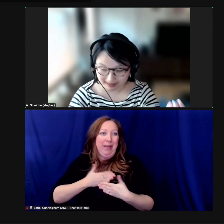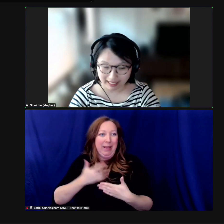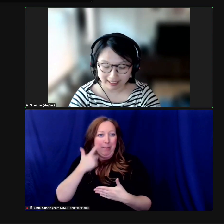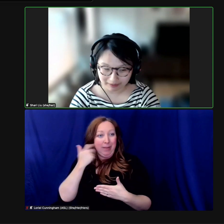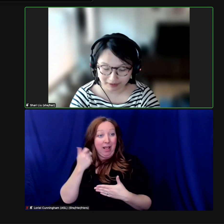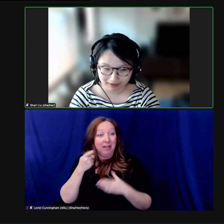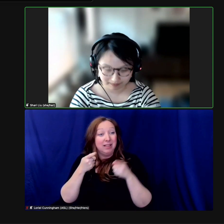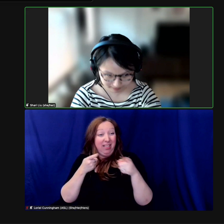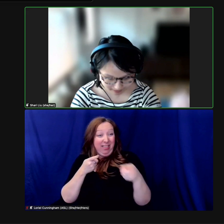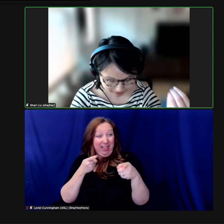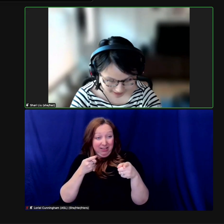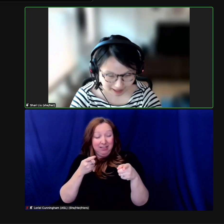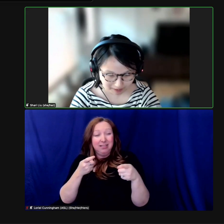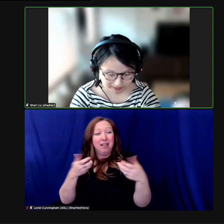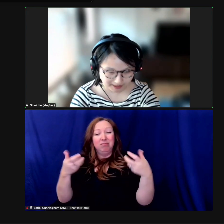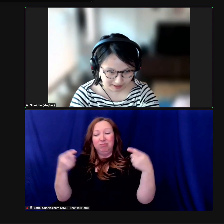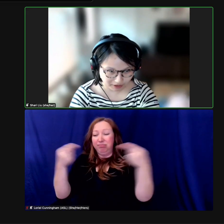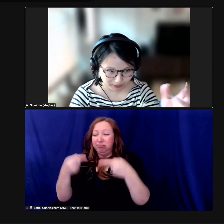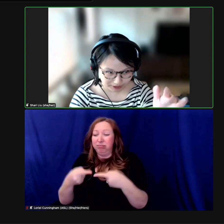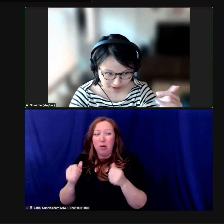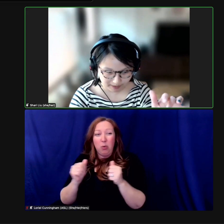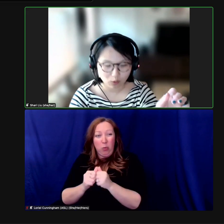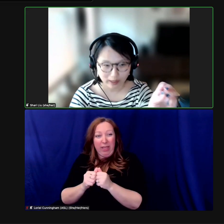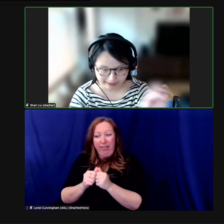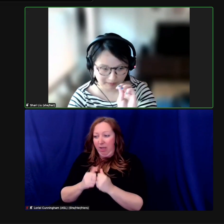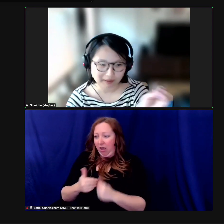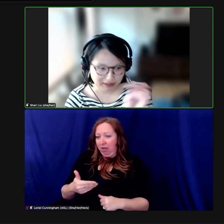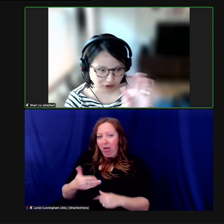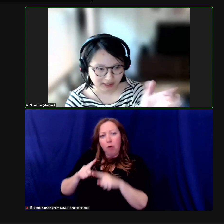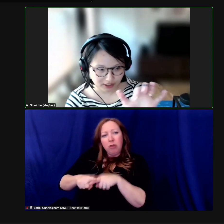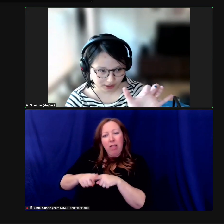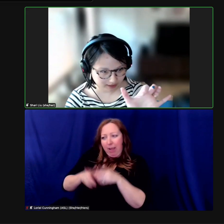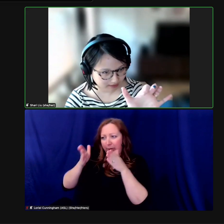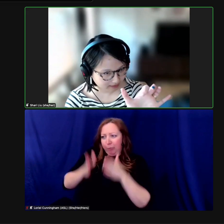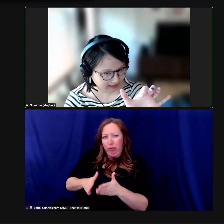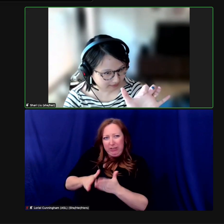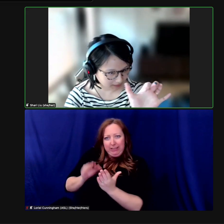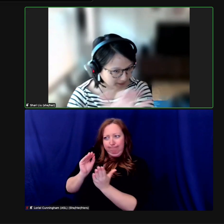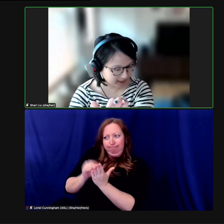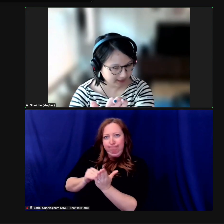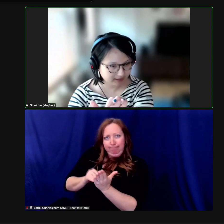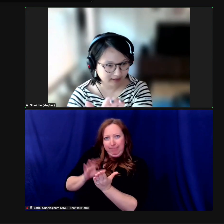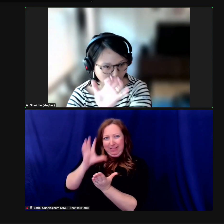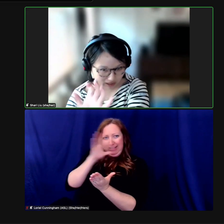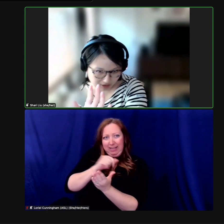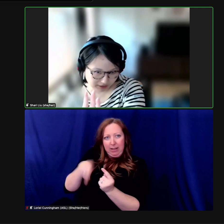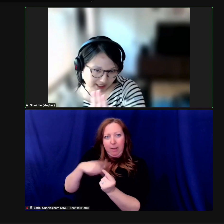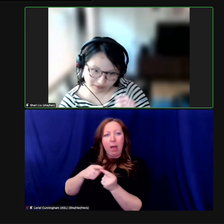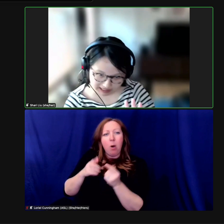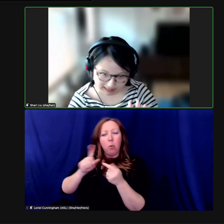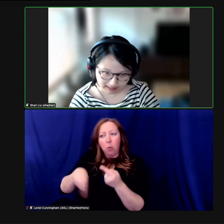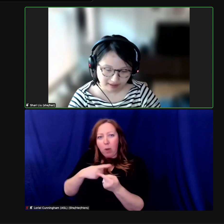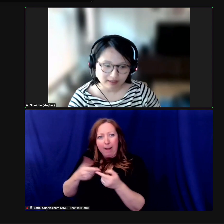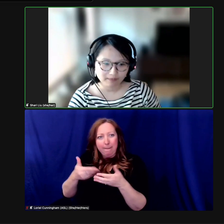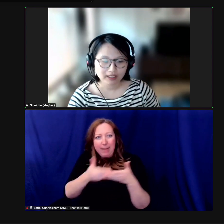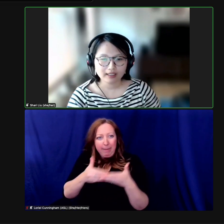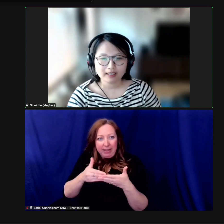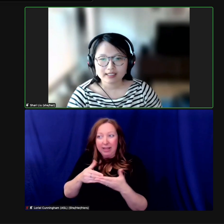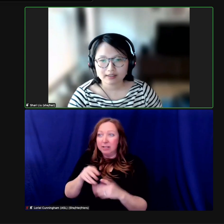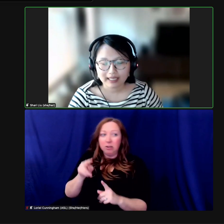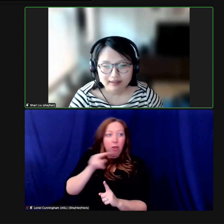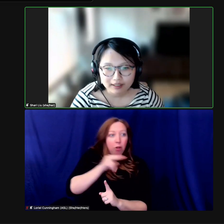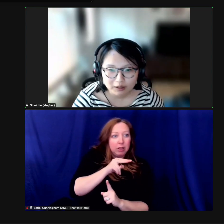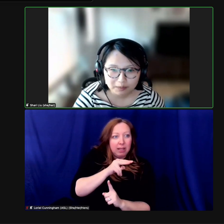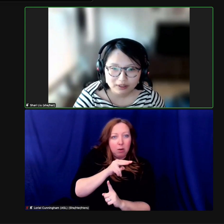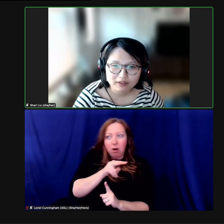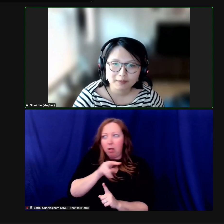lines up exactly with a reliable person's intuitions about when the video is transitioning from looking in one direction versus another.